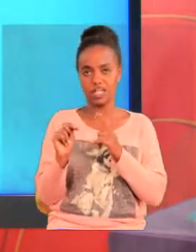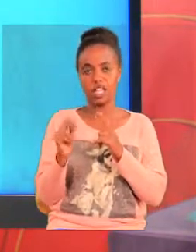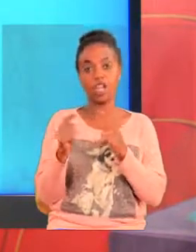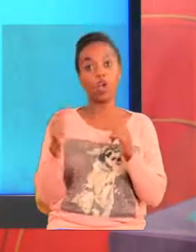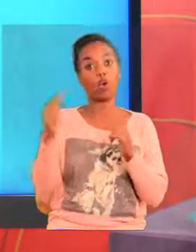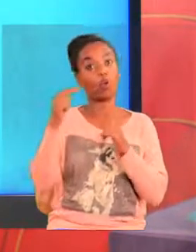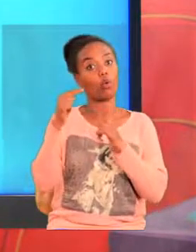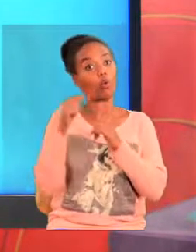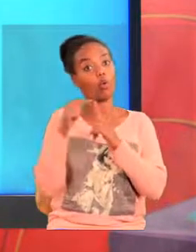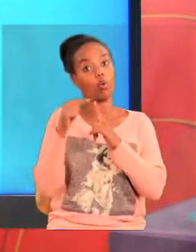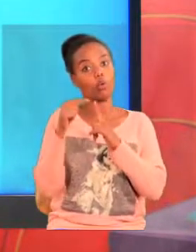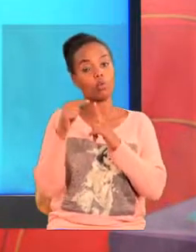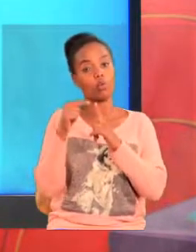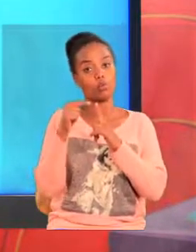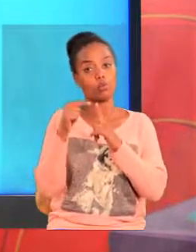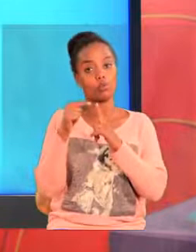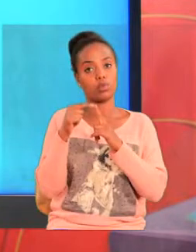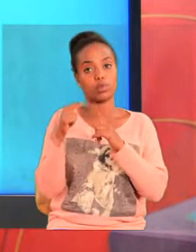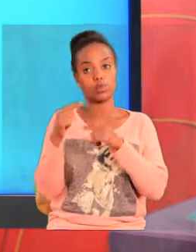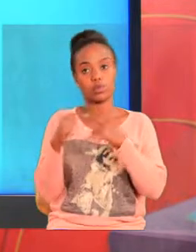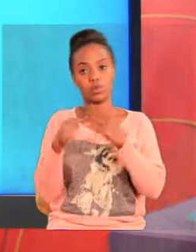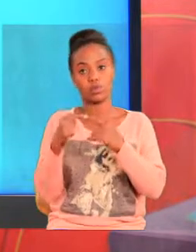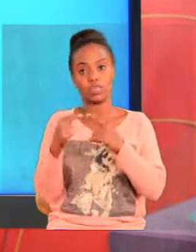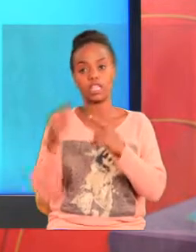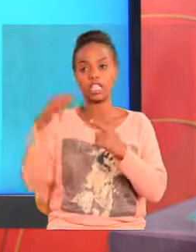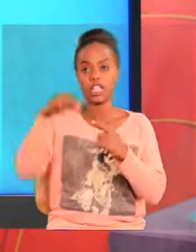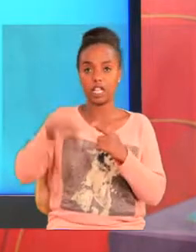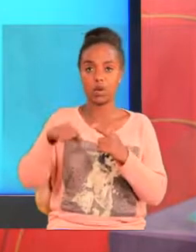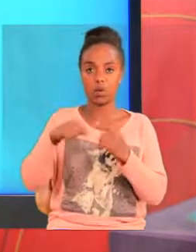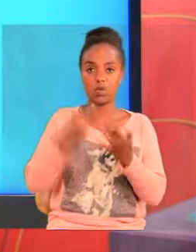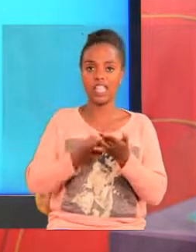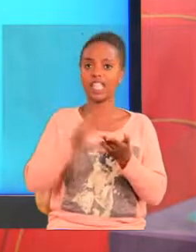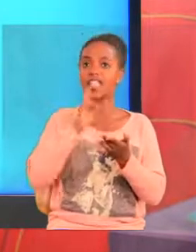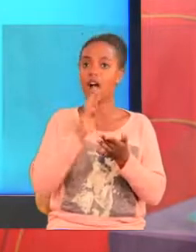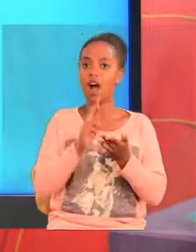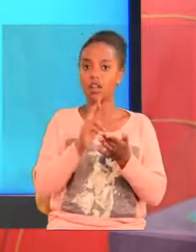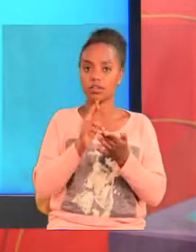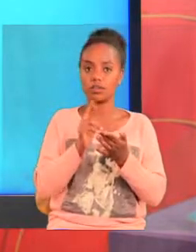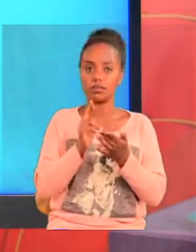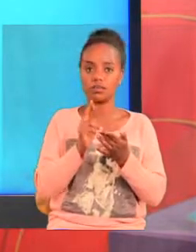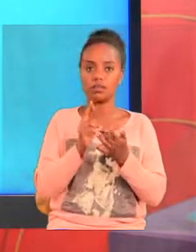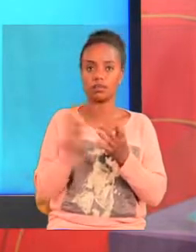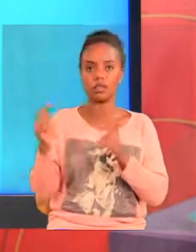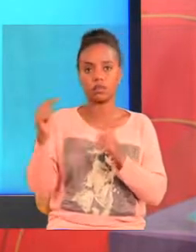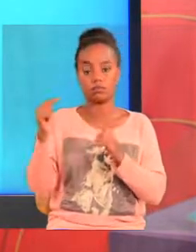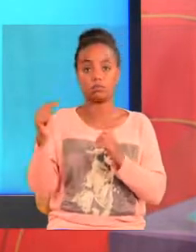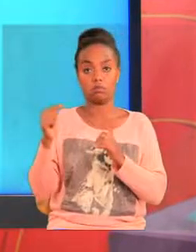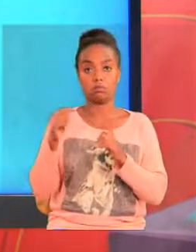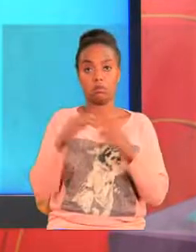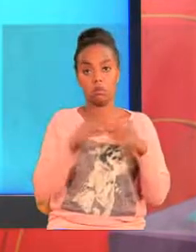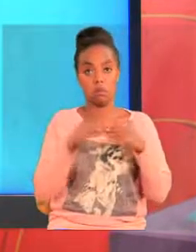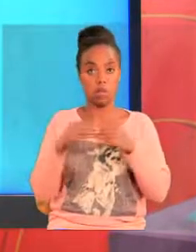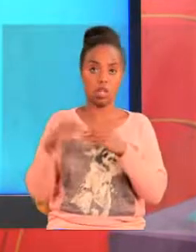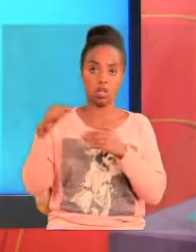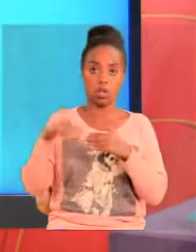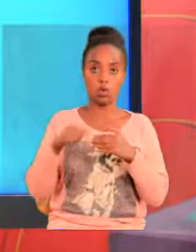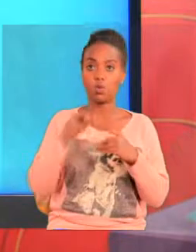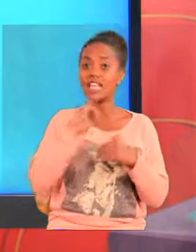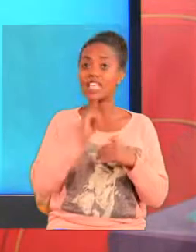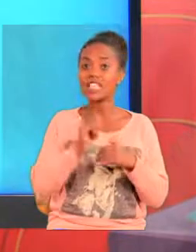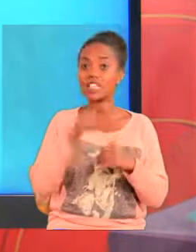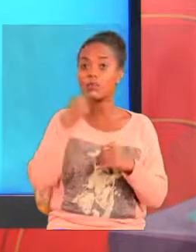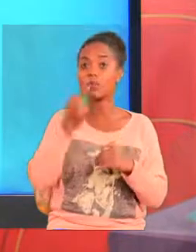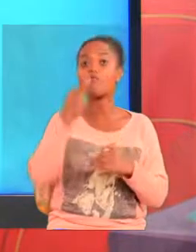yielding a conclusion Q, these are premises yielding a conclusion Q, is said to be